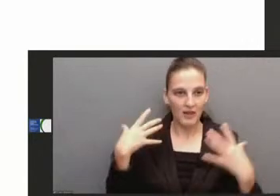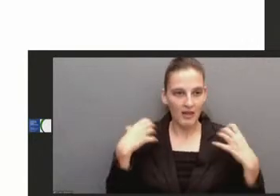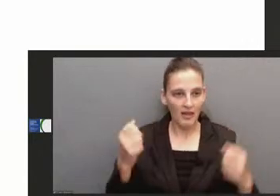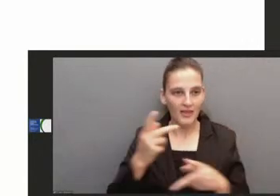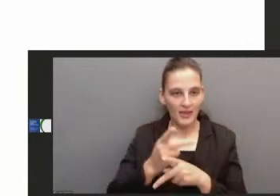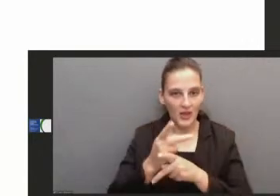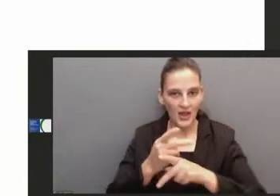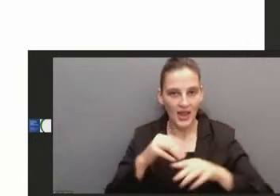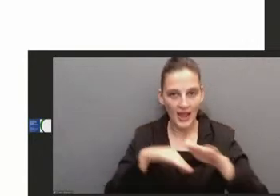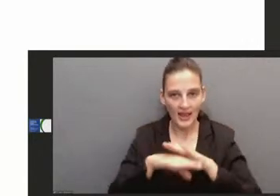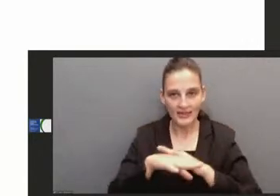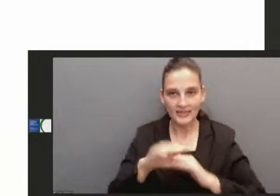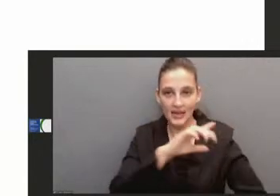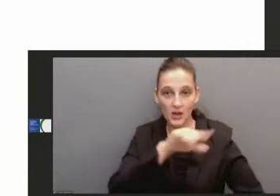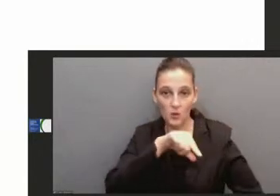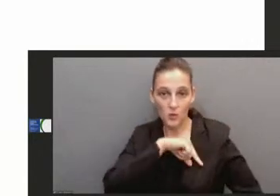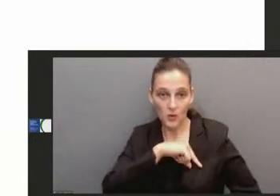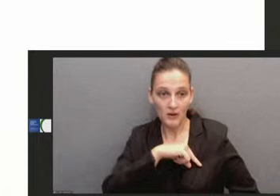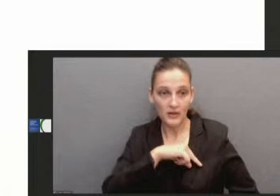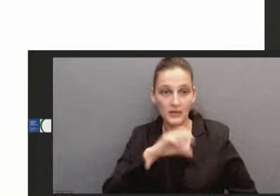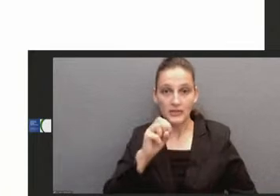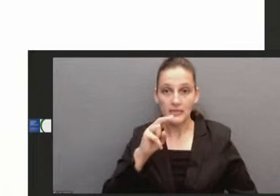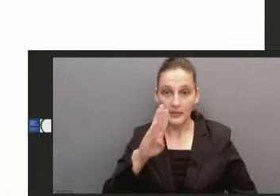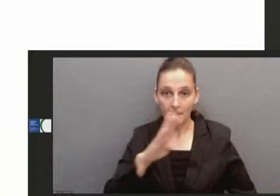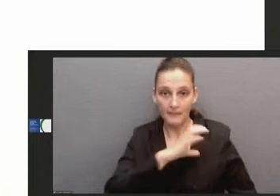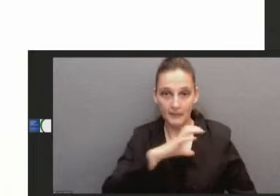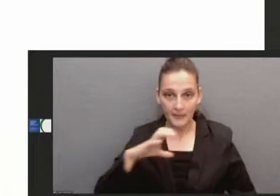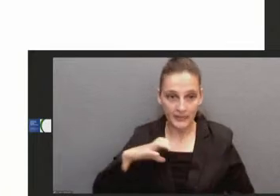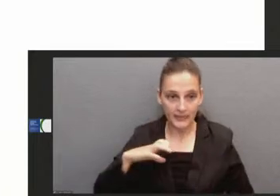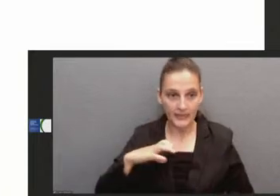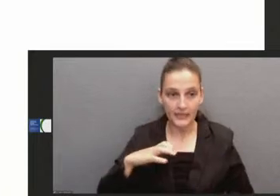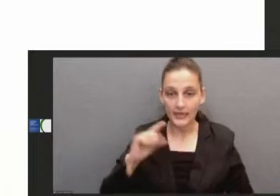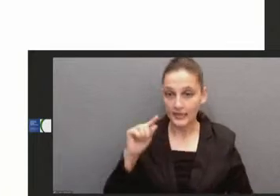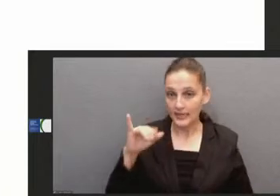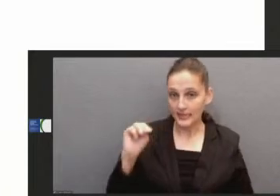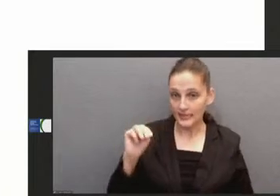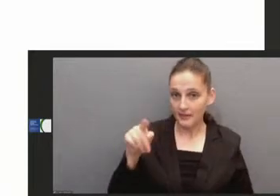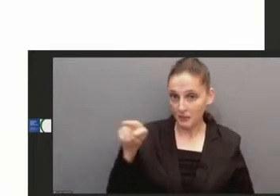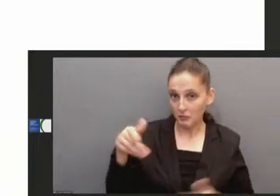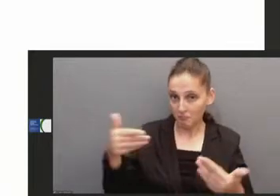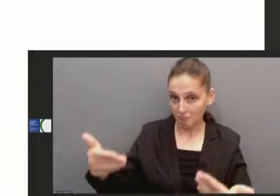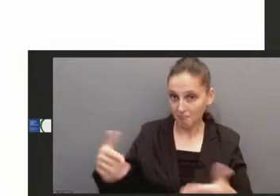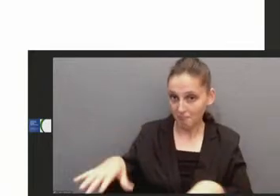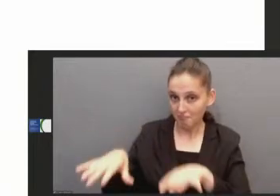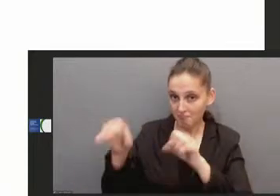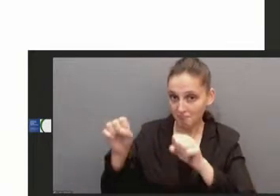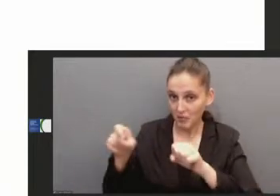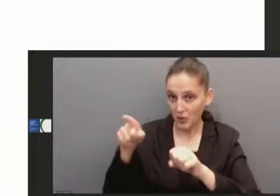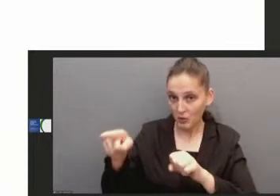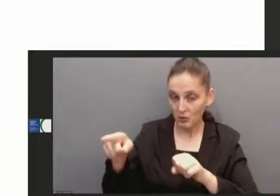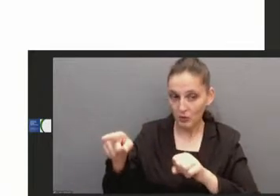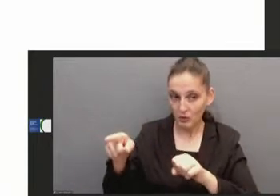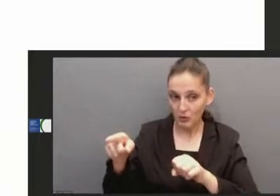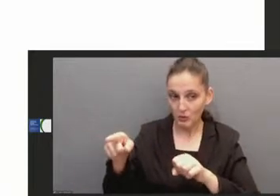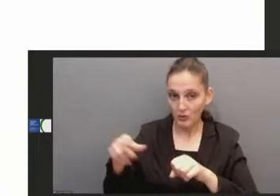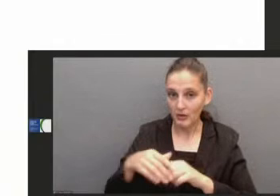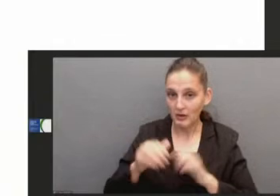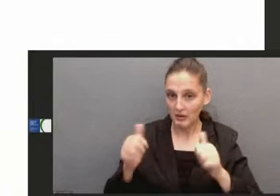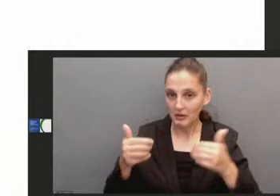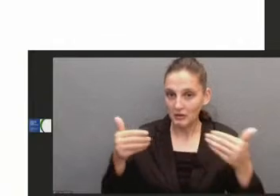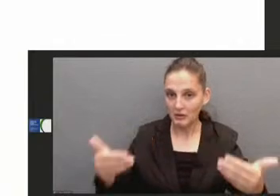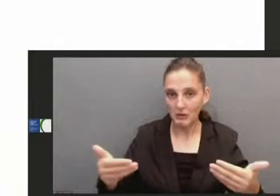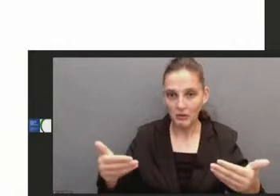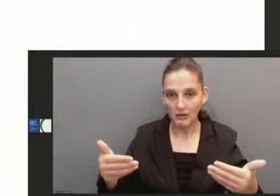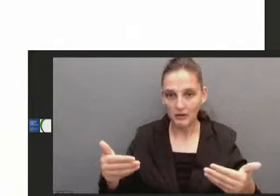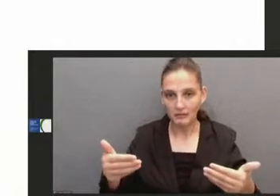and Quality Subcommittee. And Tim, you take it away and present the